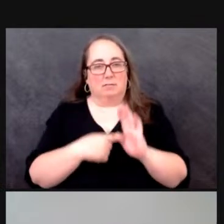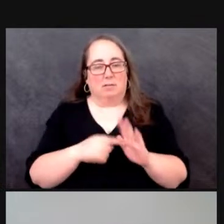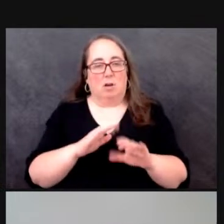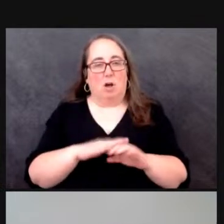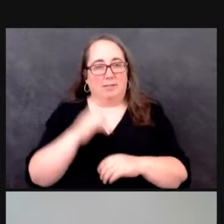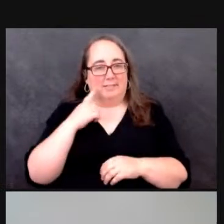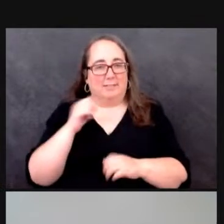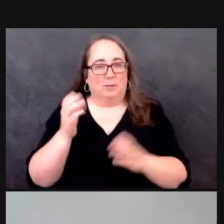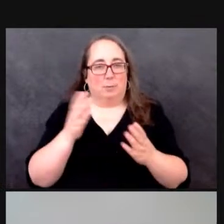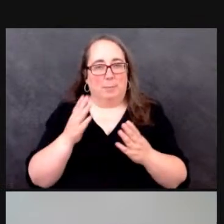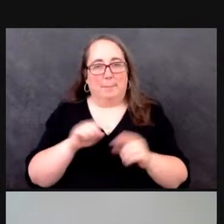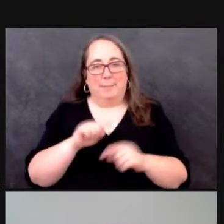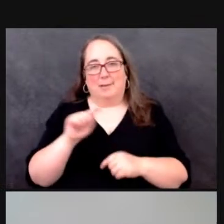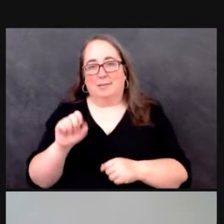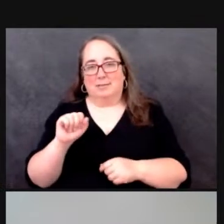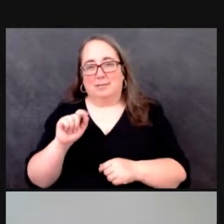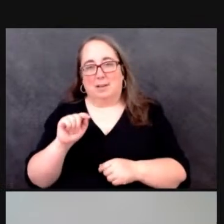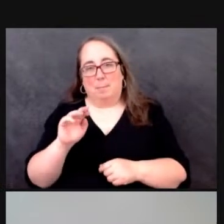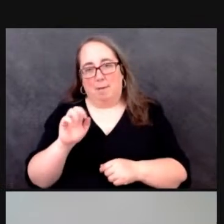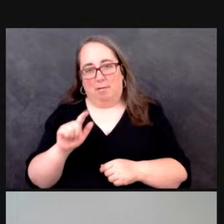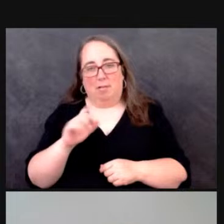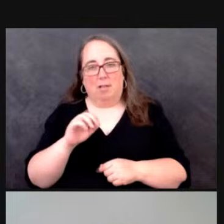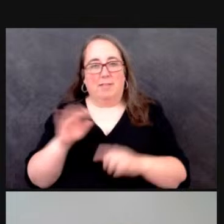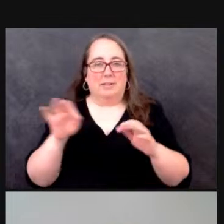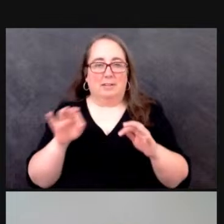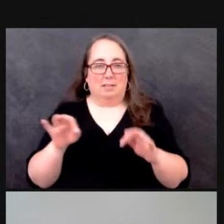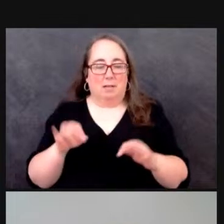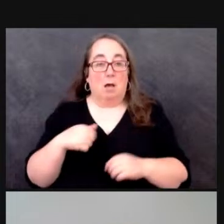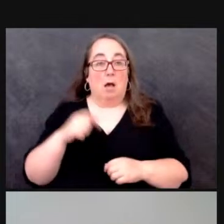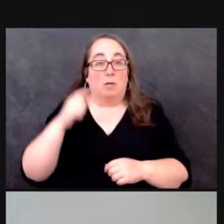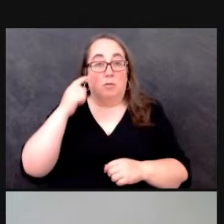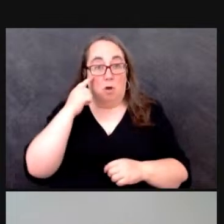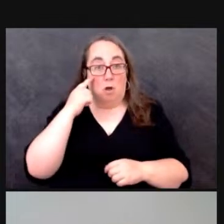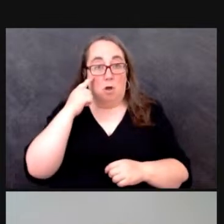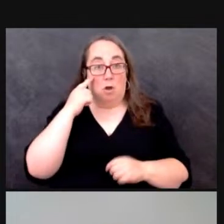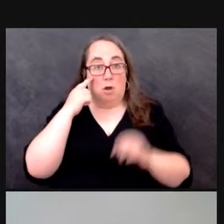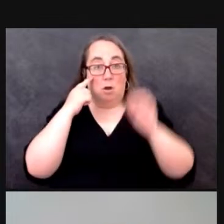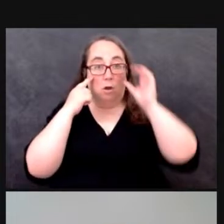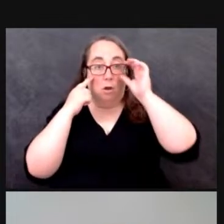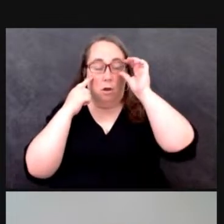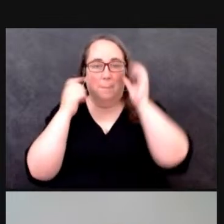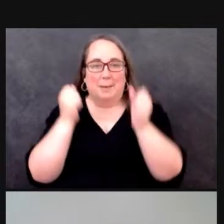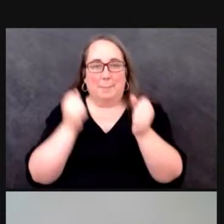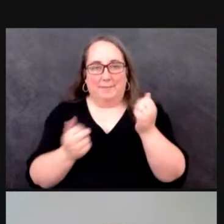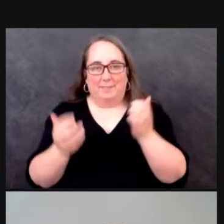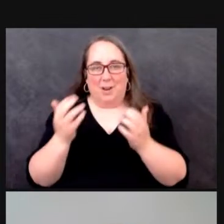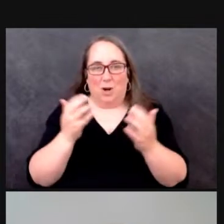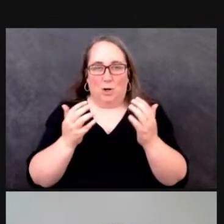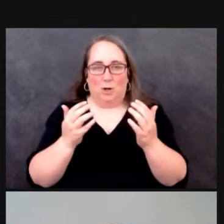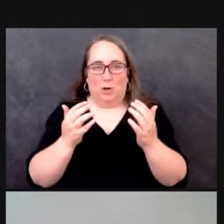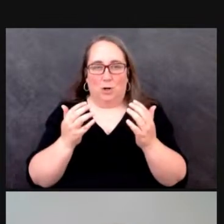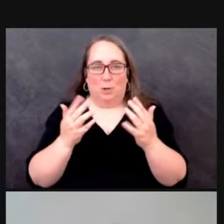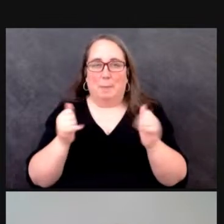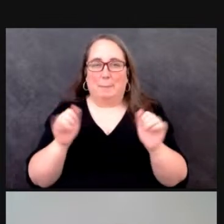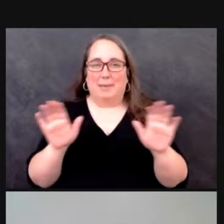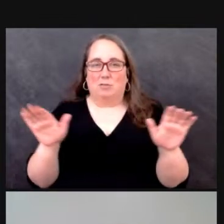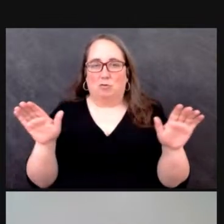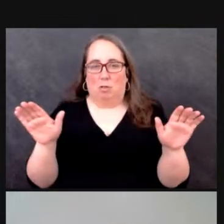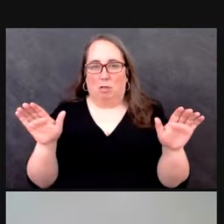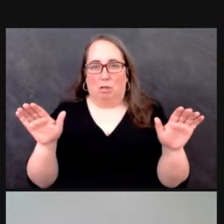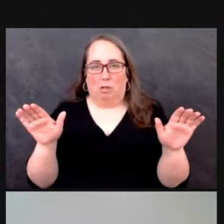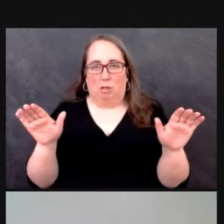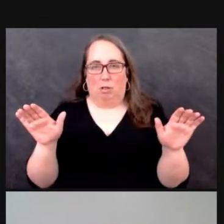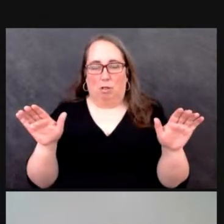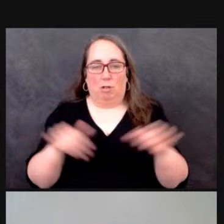might actually be St. Michael, and the details that I thought initially might have been fire behind him might be angel's wings.